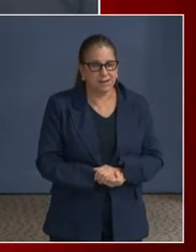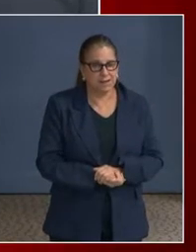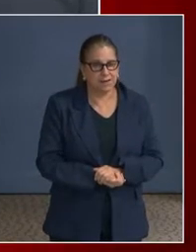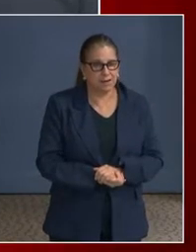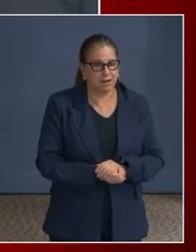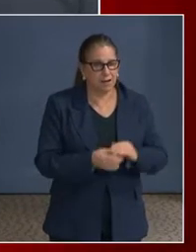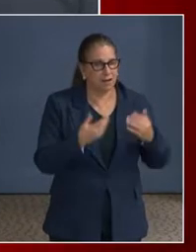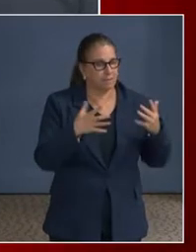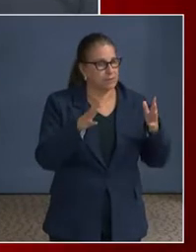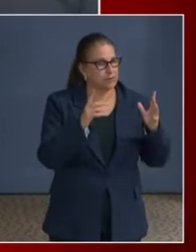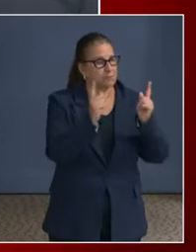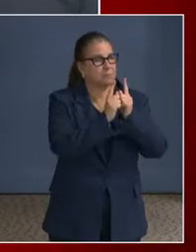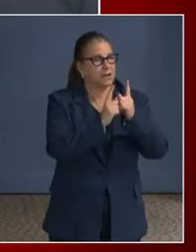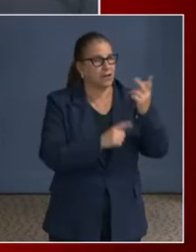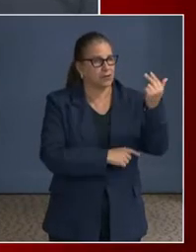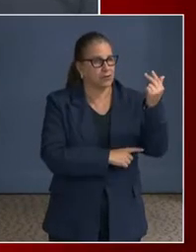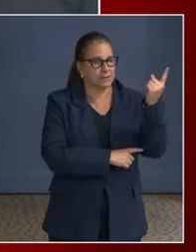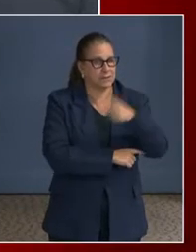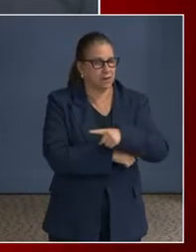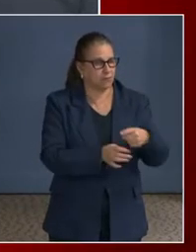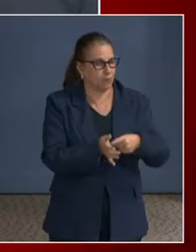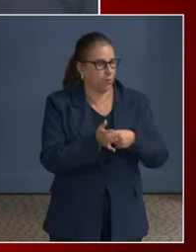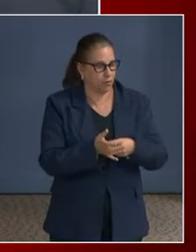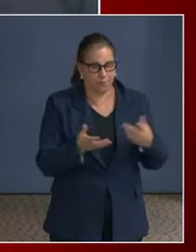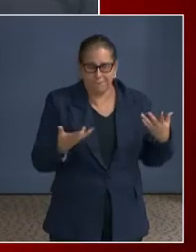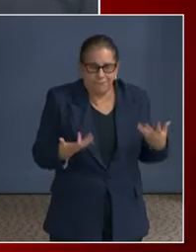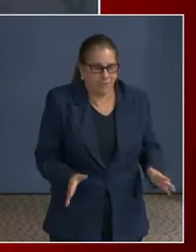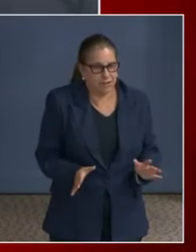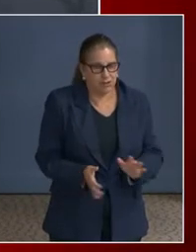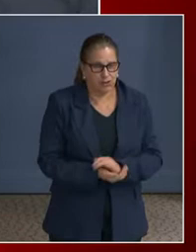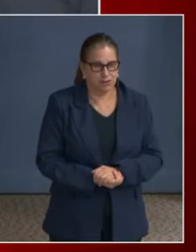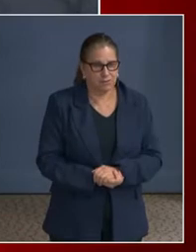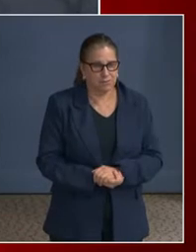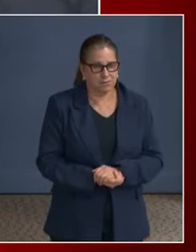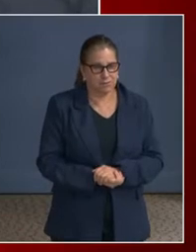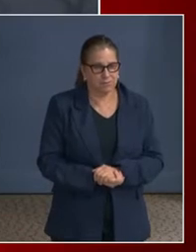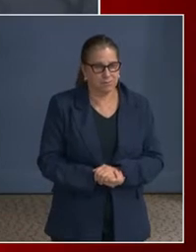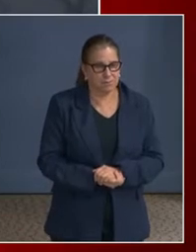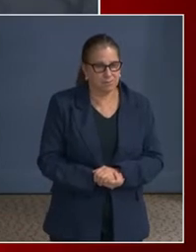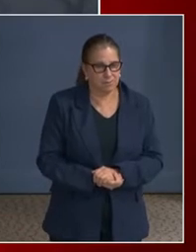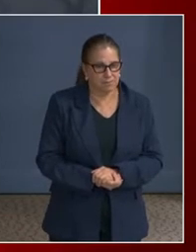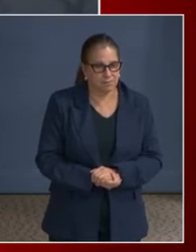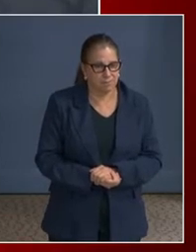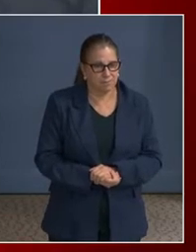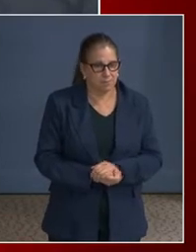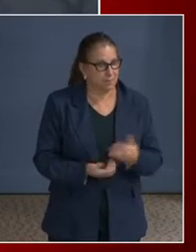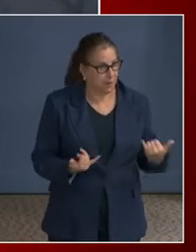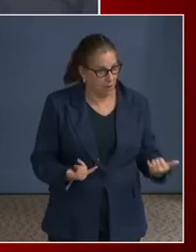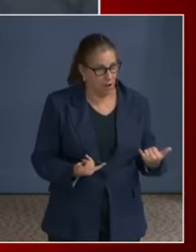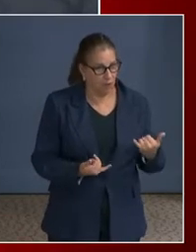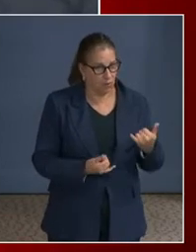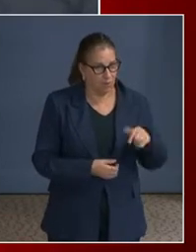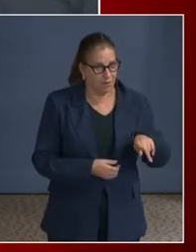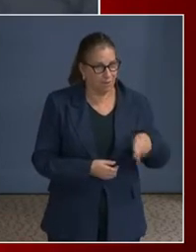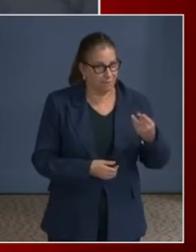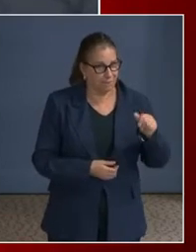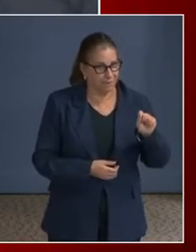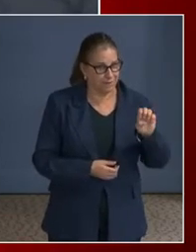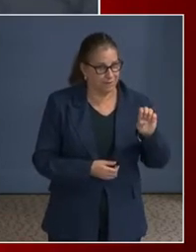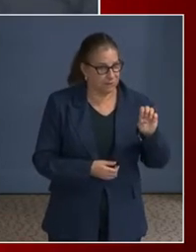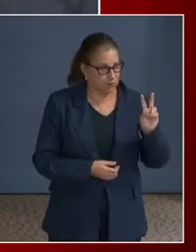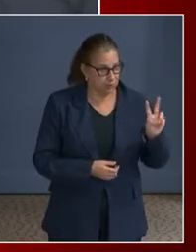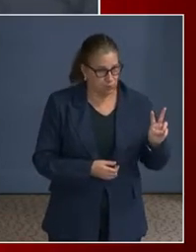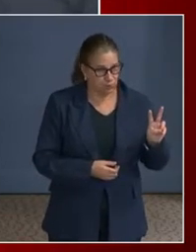think that Monday we went into phase 2 at 13 days and maybe hit 14 days the next day, something like